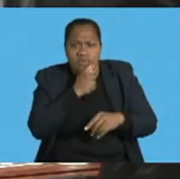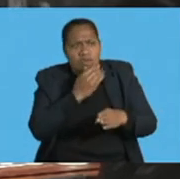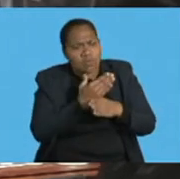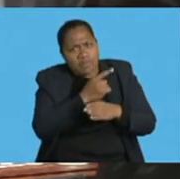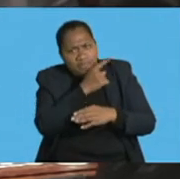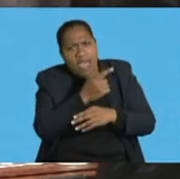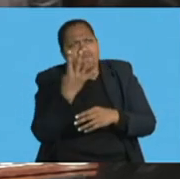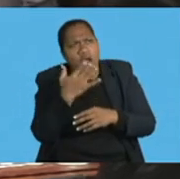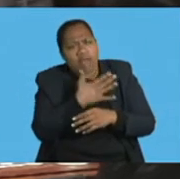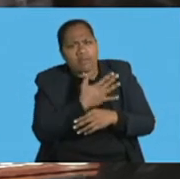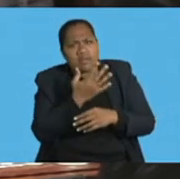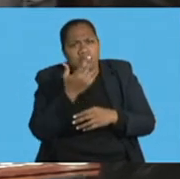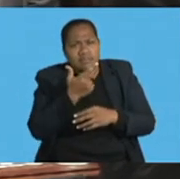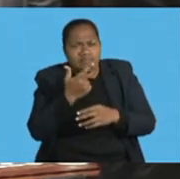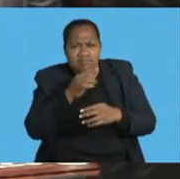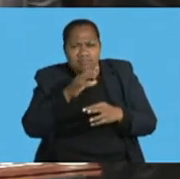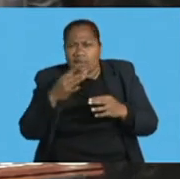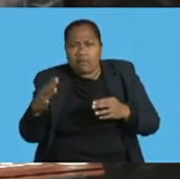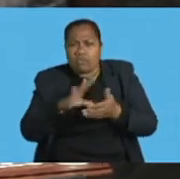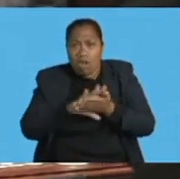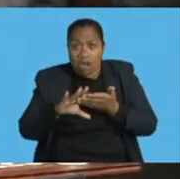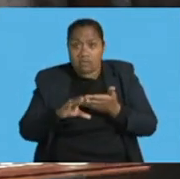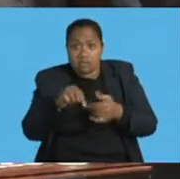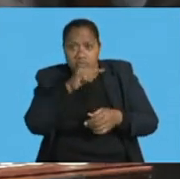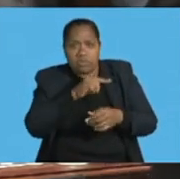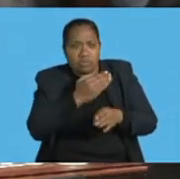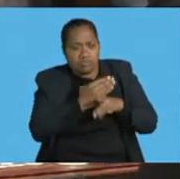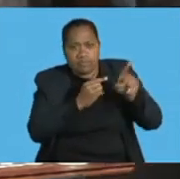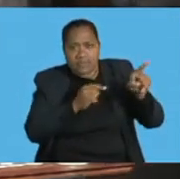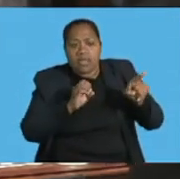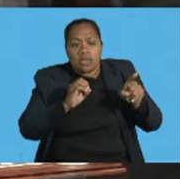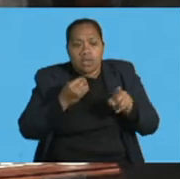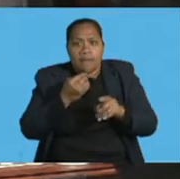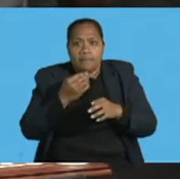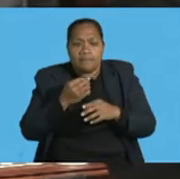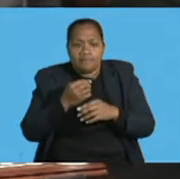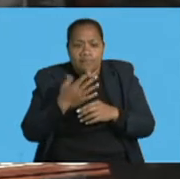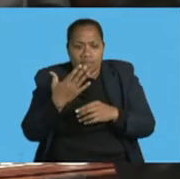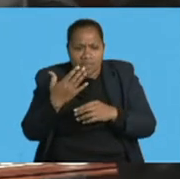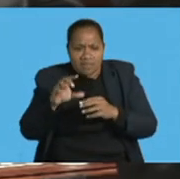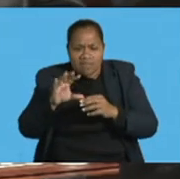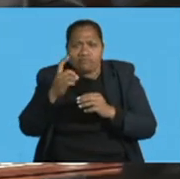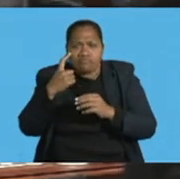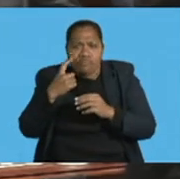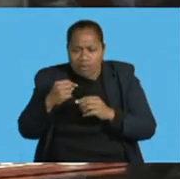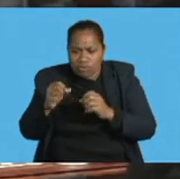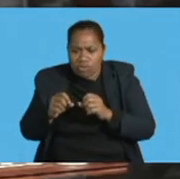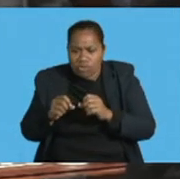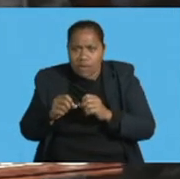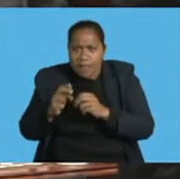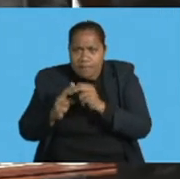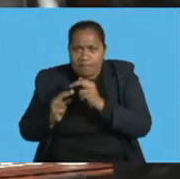$400,000. Penang River Mouth Dredging, Mr. Speaker, so you may recall, we did extensive work, close to $1.3